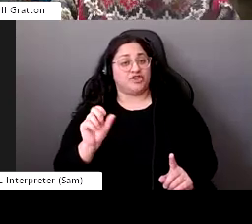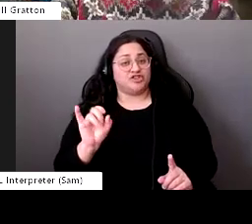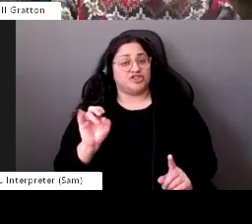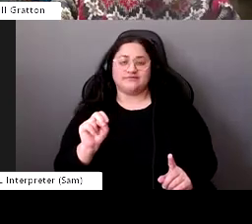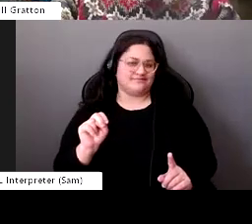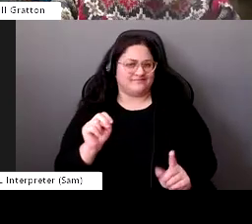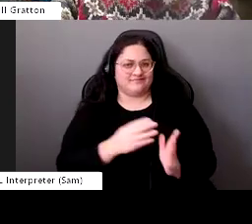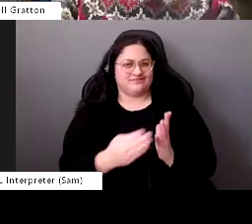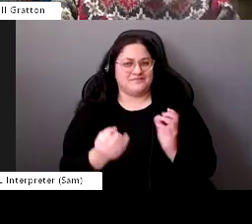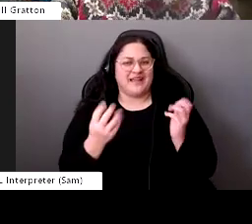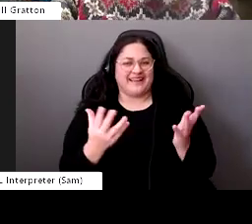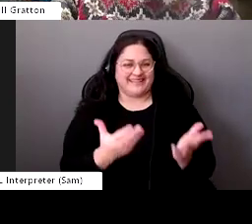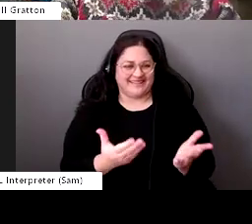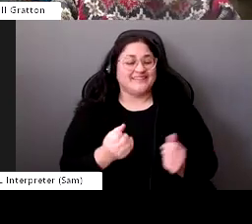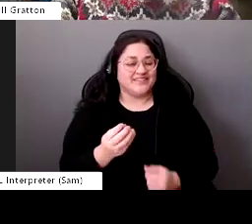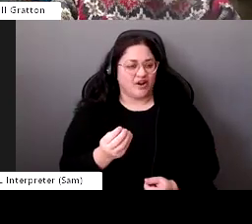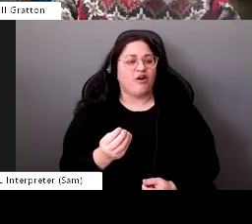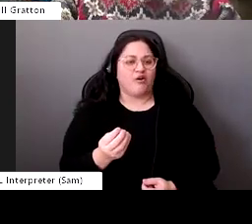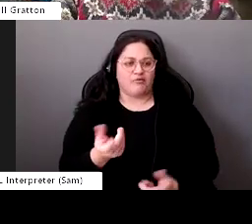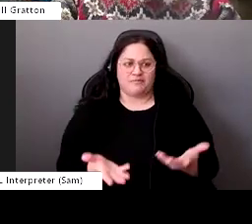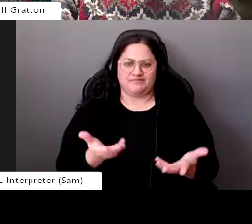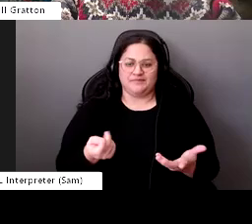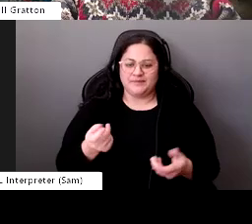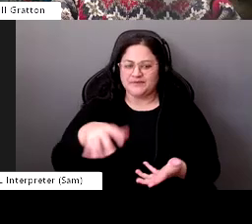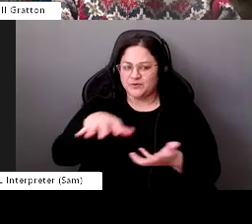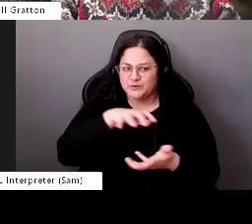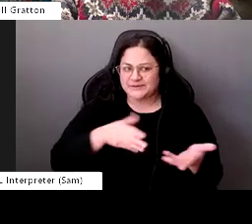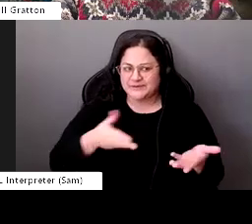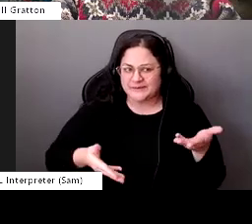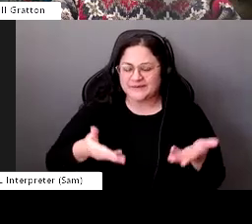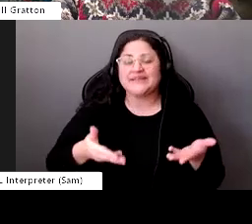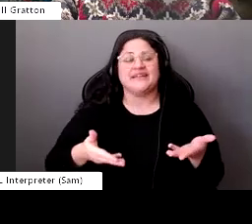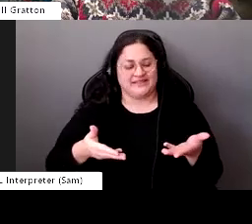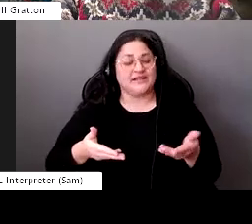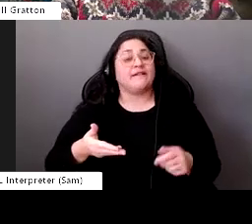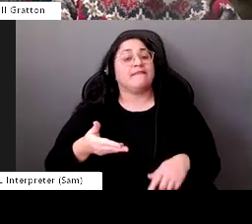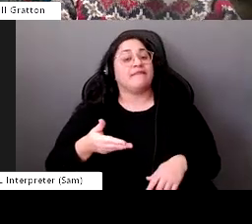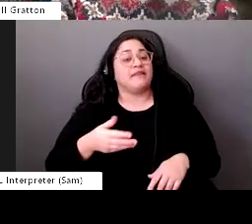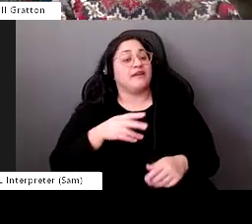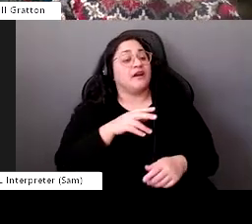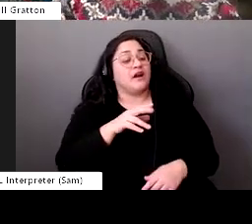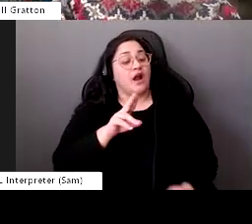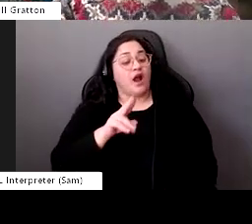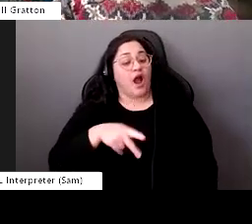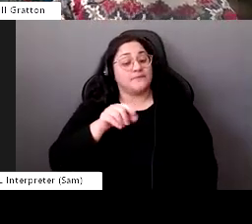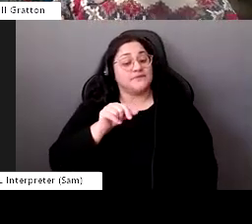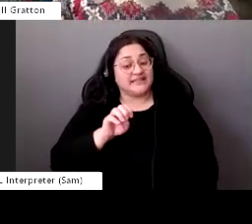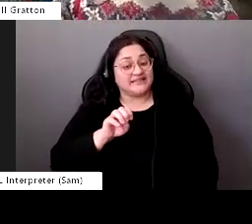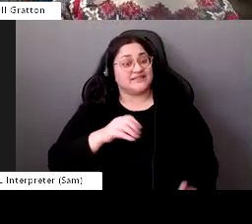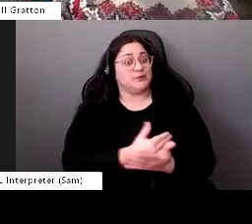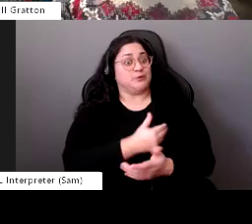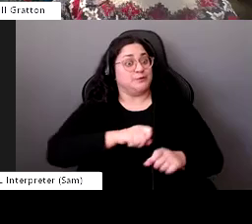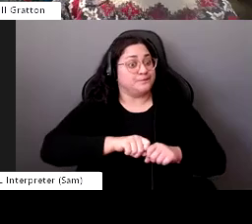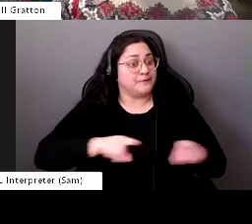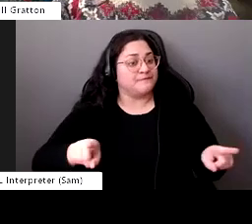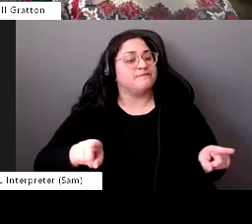artificial intelligence systems that are coming out now, are constantly evolving and changing and getting better and getting stronger. But don't